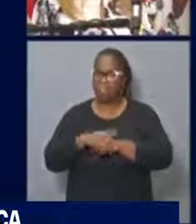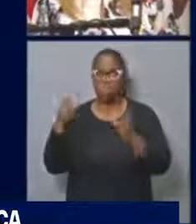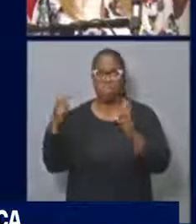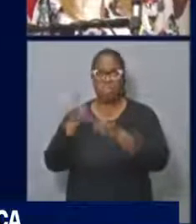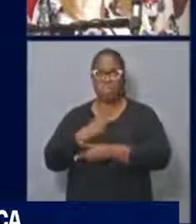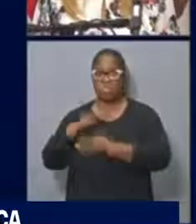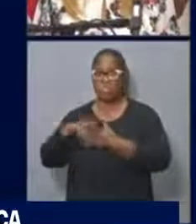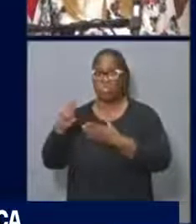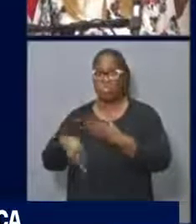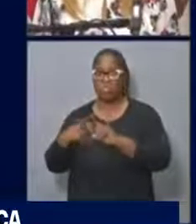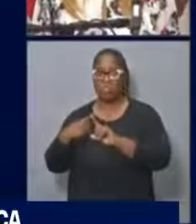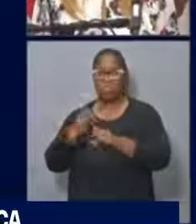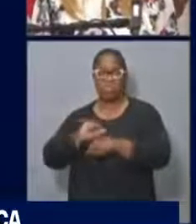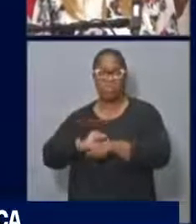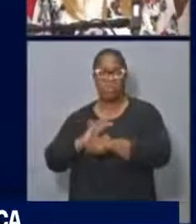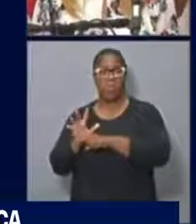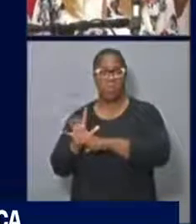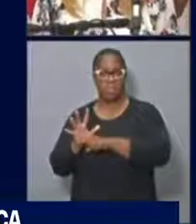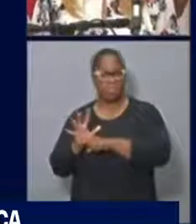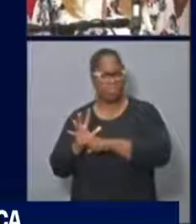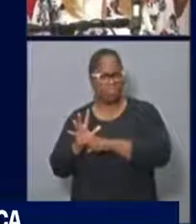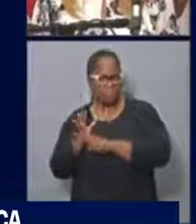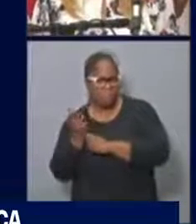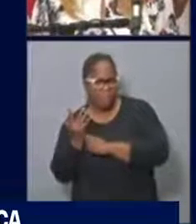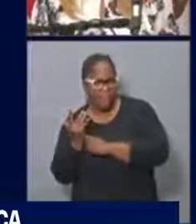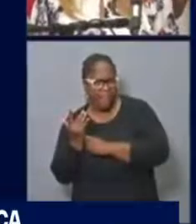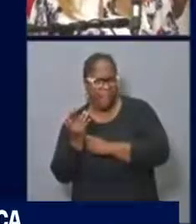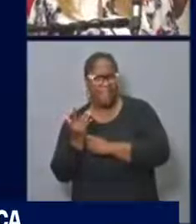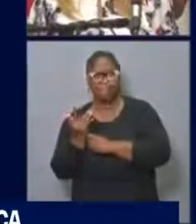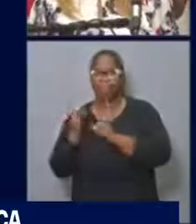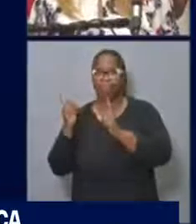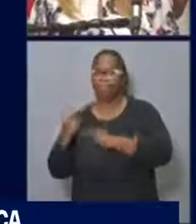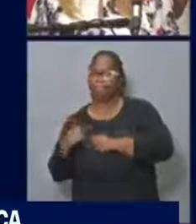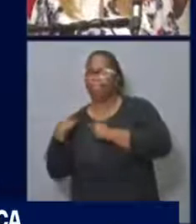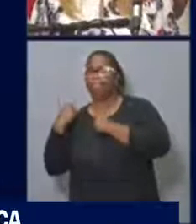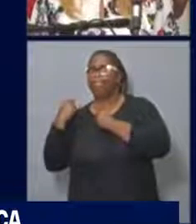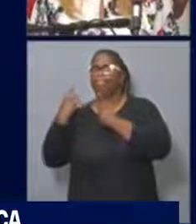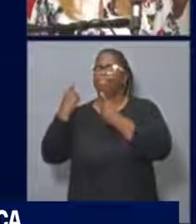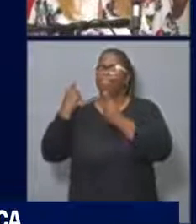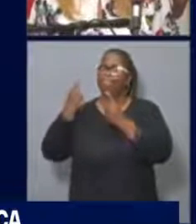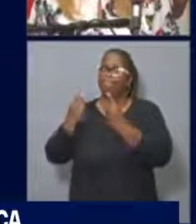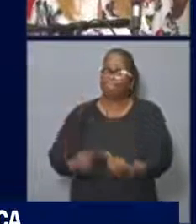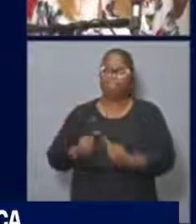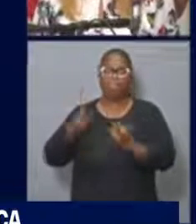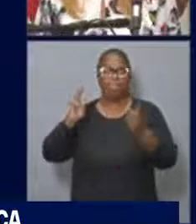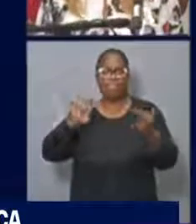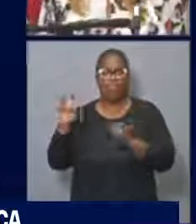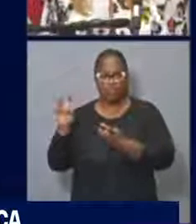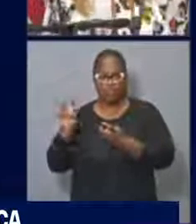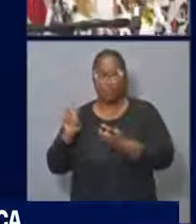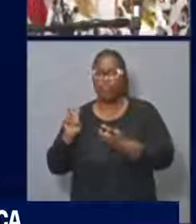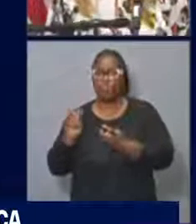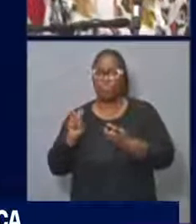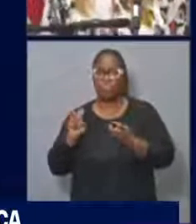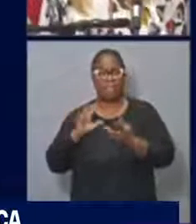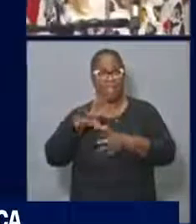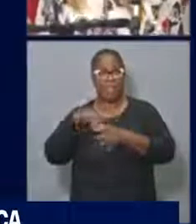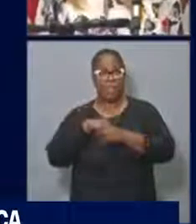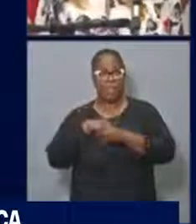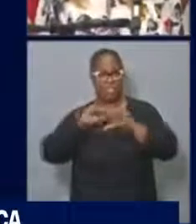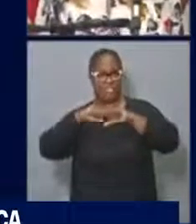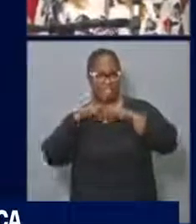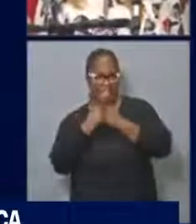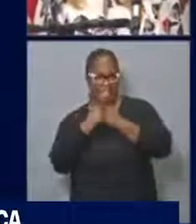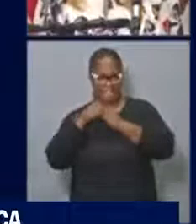worst outcomes of COVID-19 is related to long-standing structural and systemic issues, including social determinants of health,